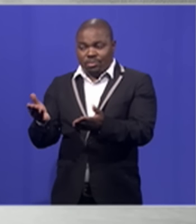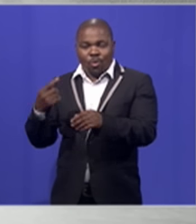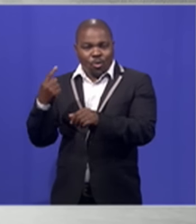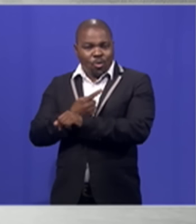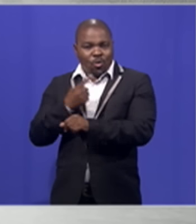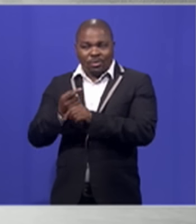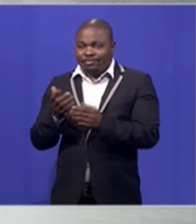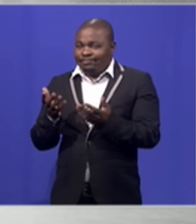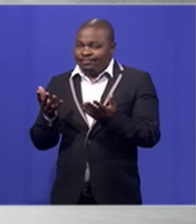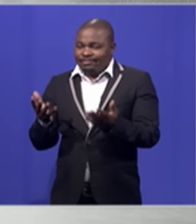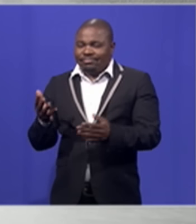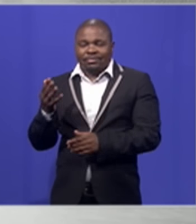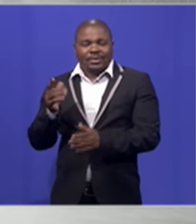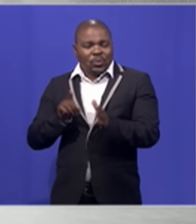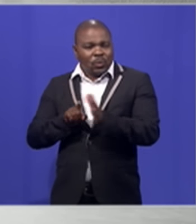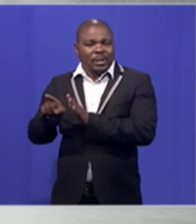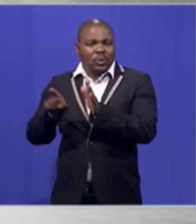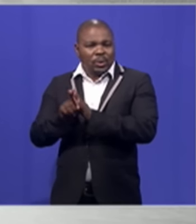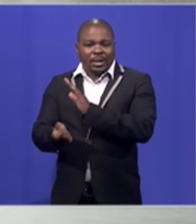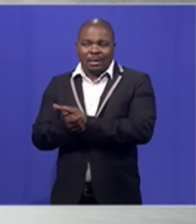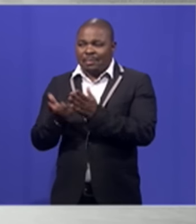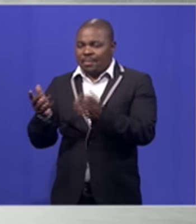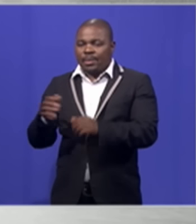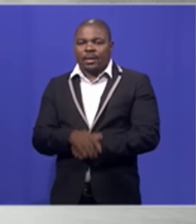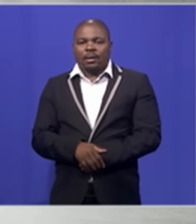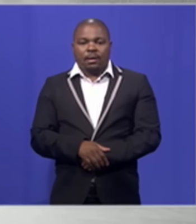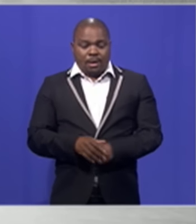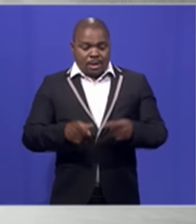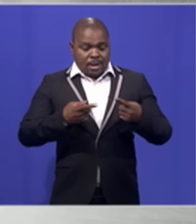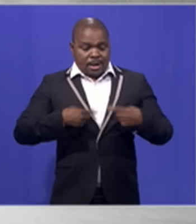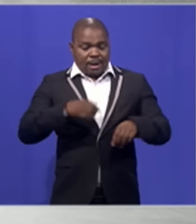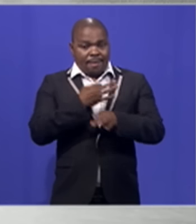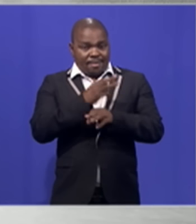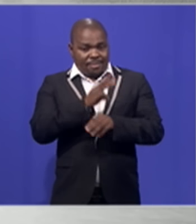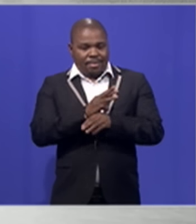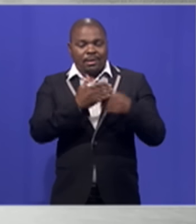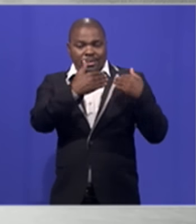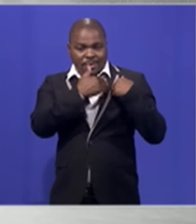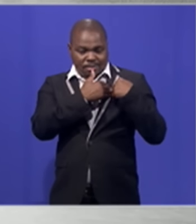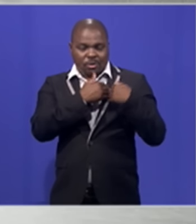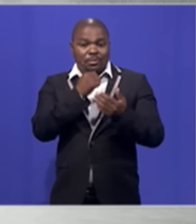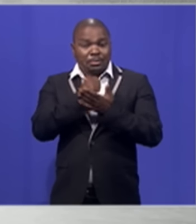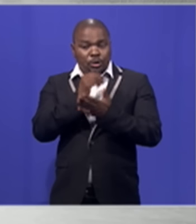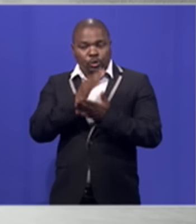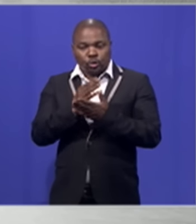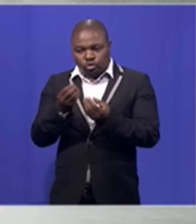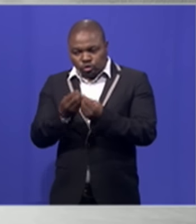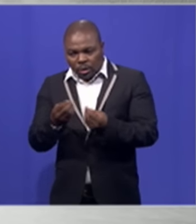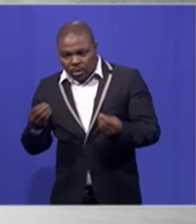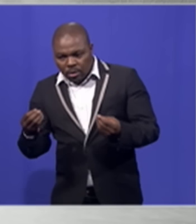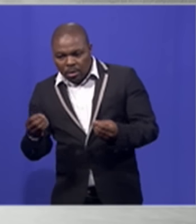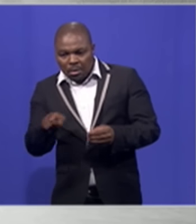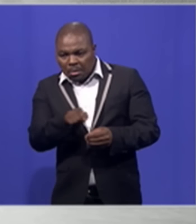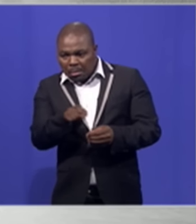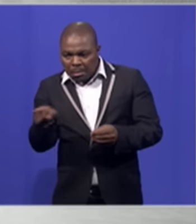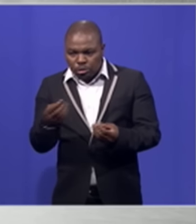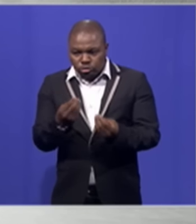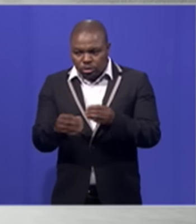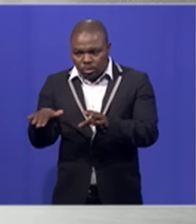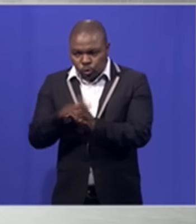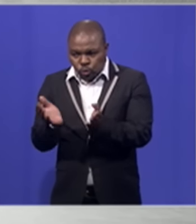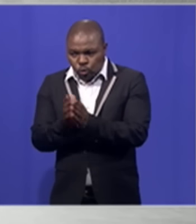go direga beke le beke. Ke maikarabelo a rena re le batswadi go bona gore bana ba nametše dipalangwa tše di loketšeng